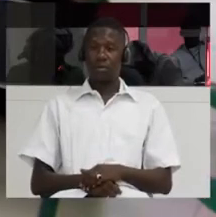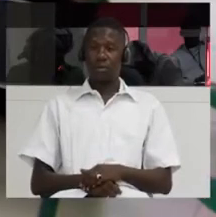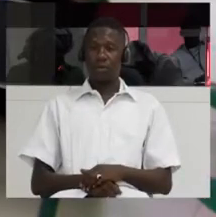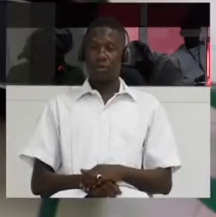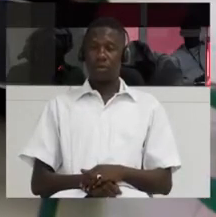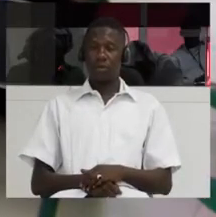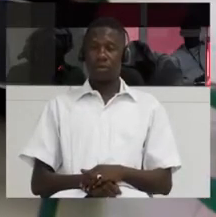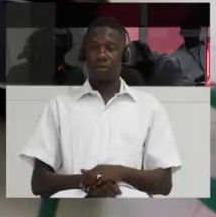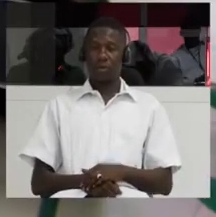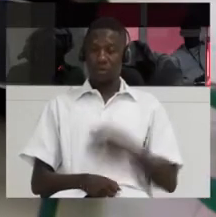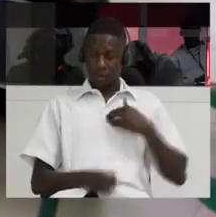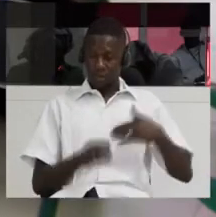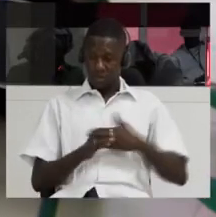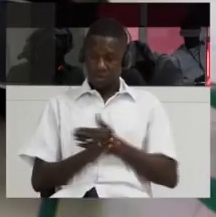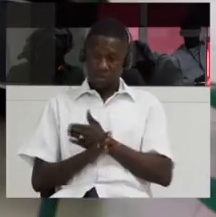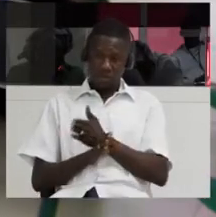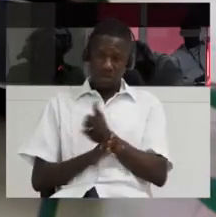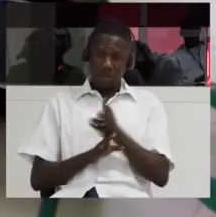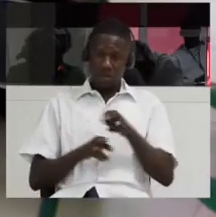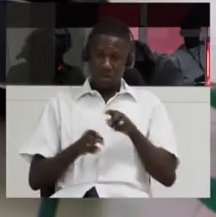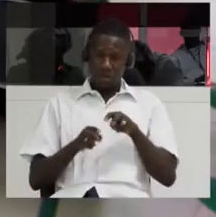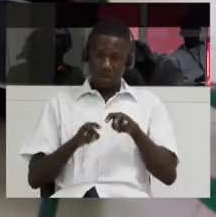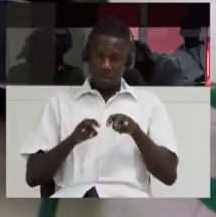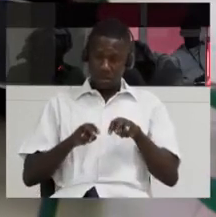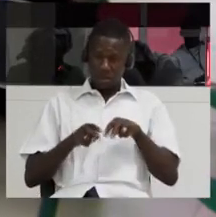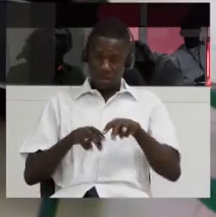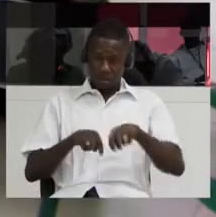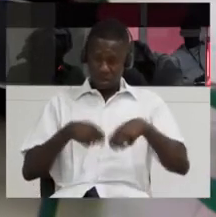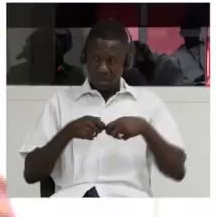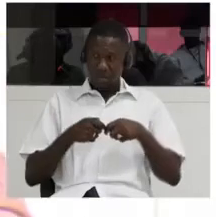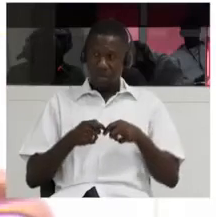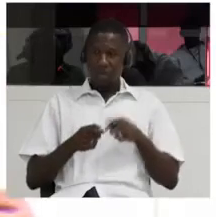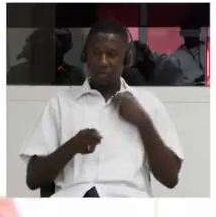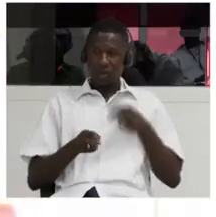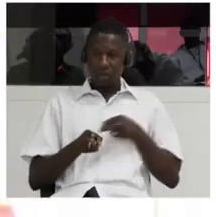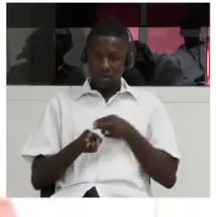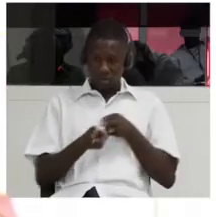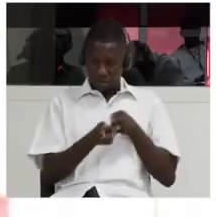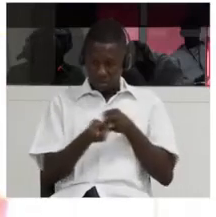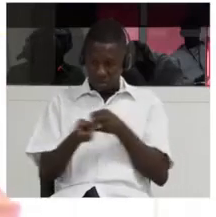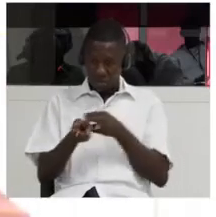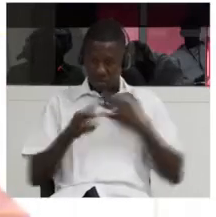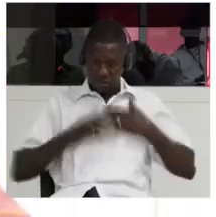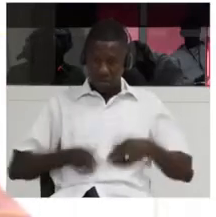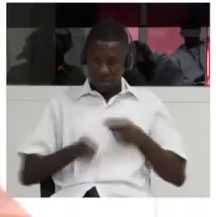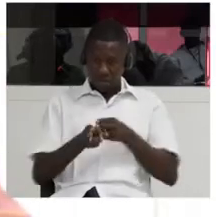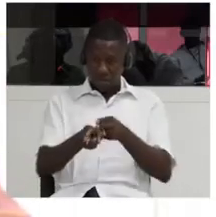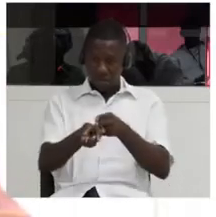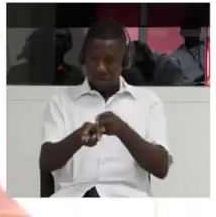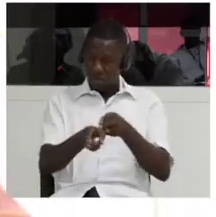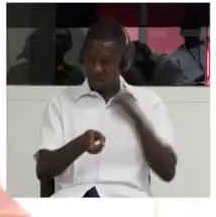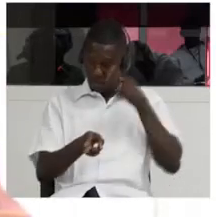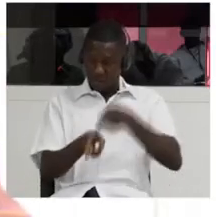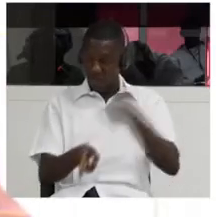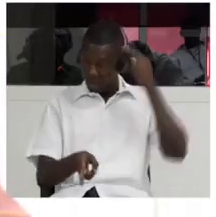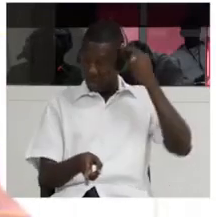legs, follow his body with the muscle of my weapon up to his head. I just touched the head, then he turned around. When he